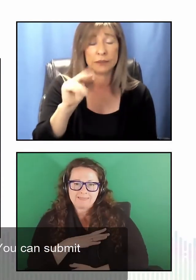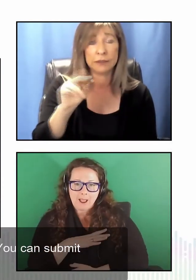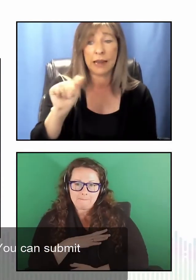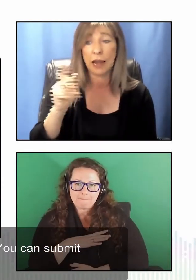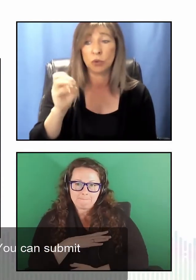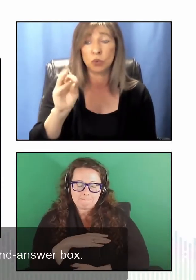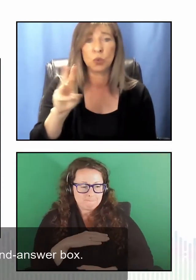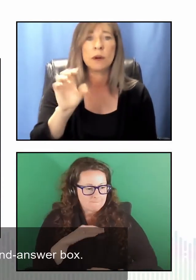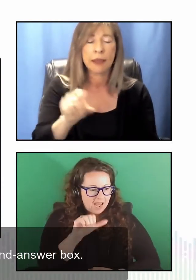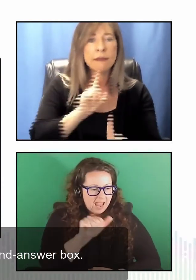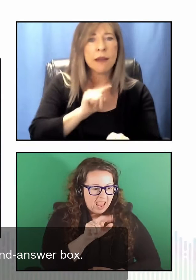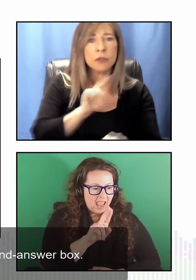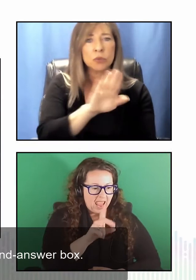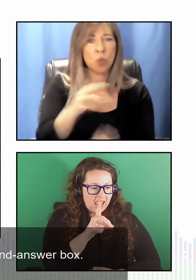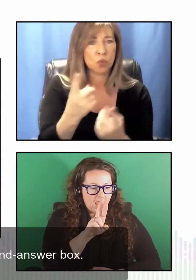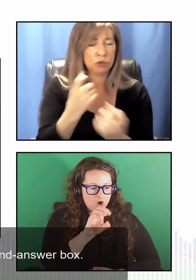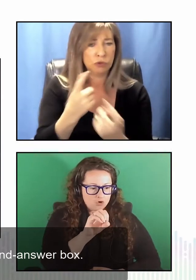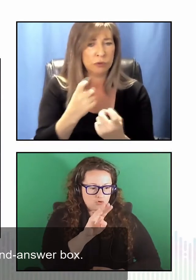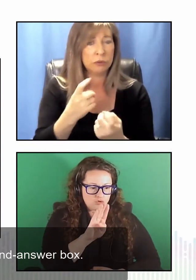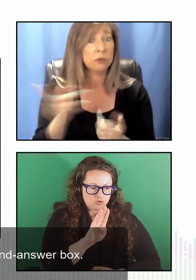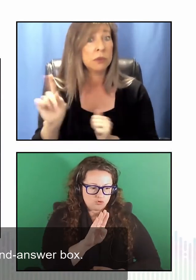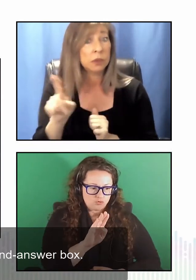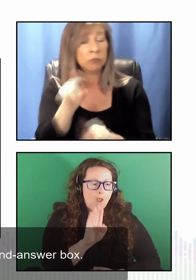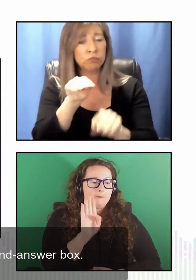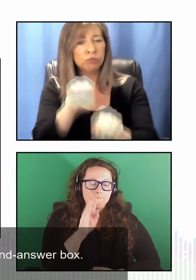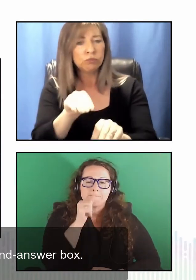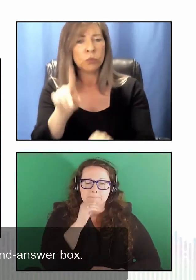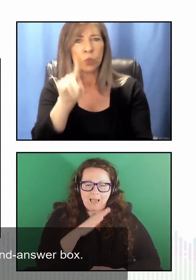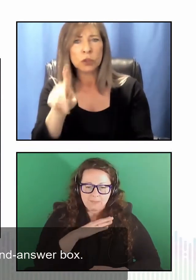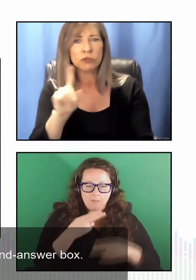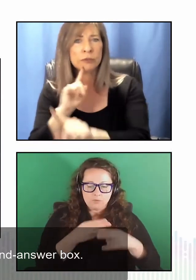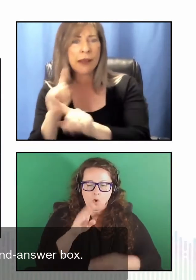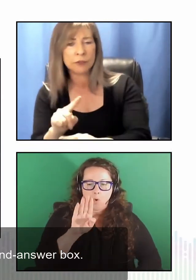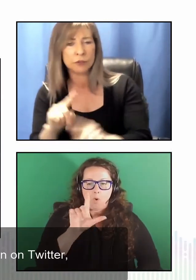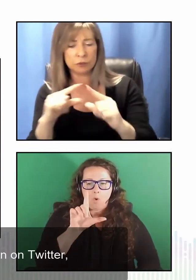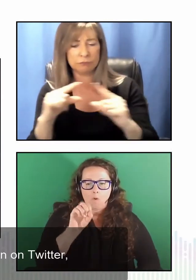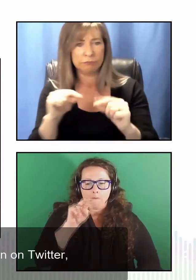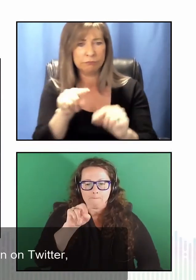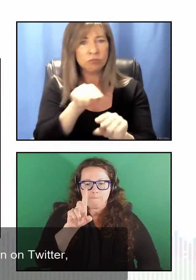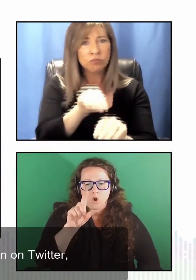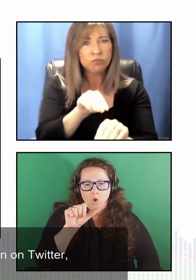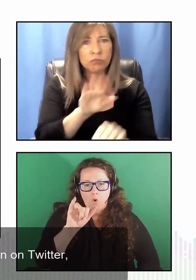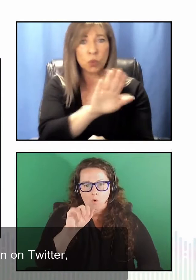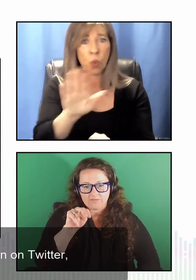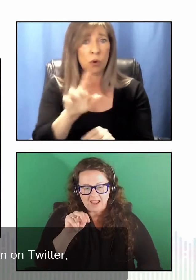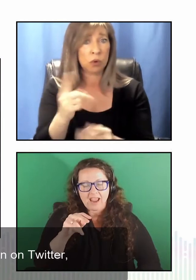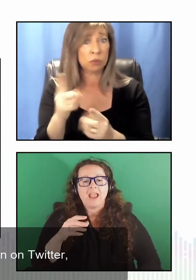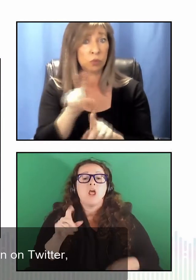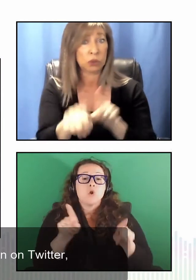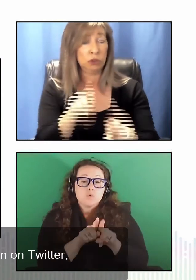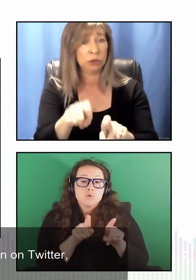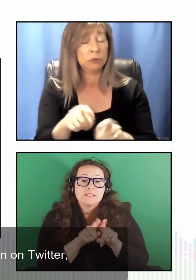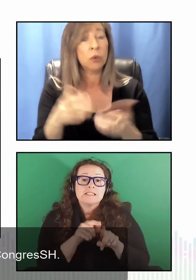You can submit these questions by typing them into the question and answer box. You can also participate in the conversation on